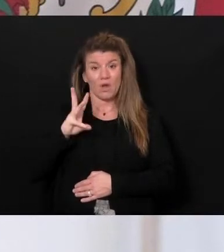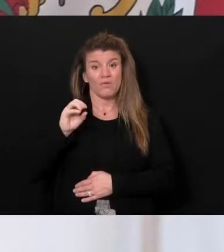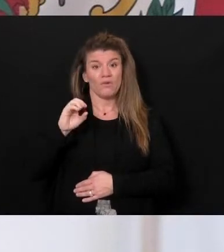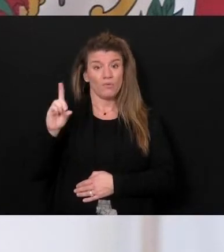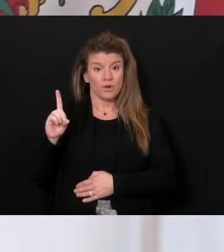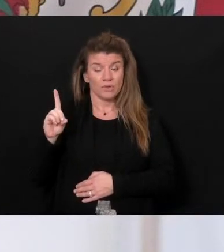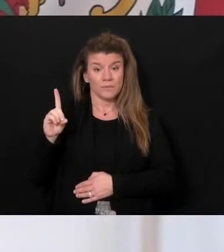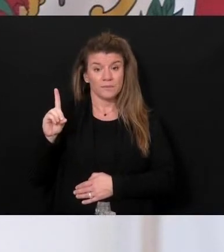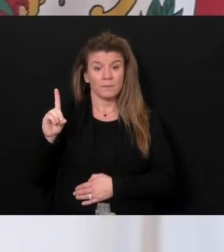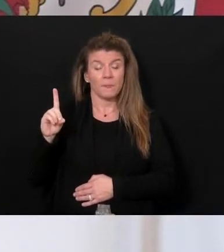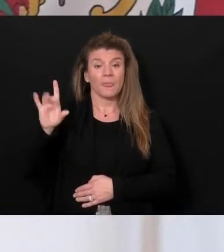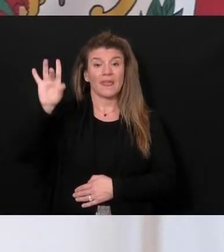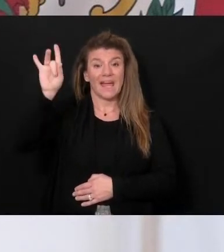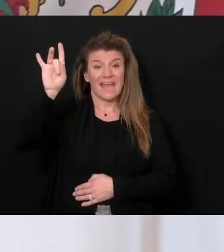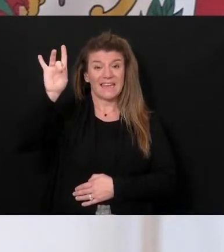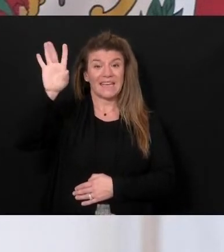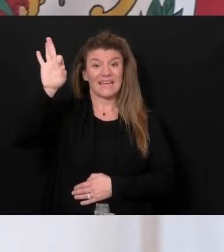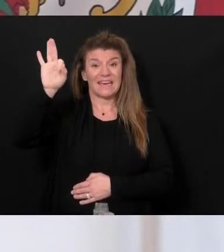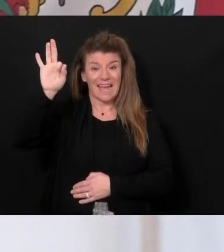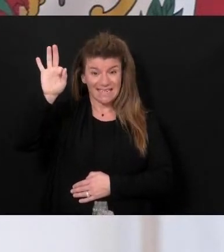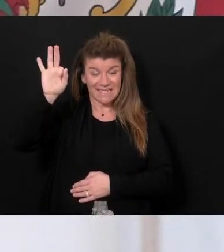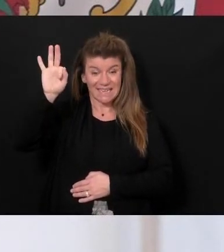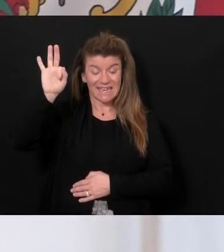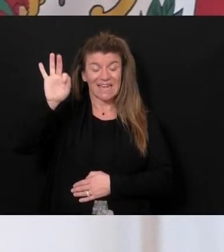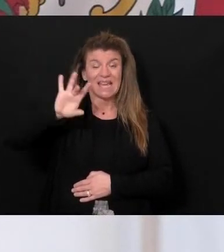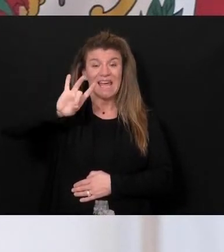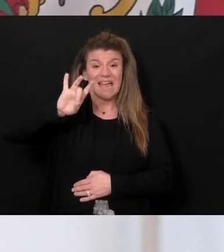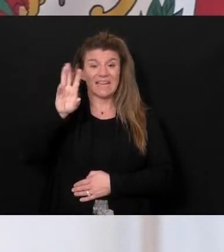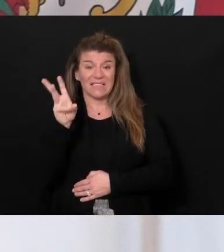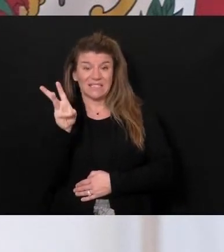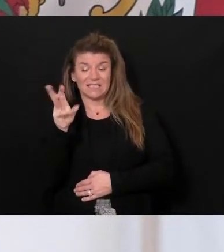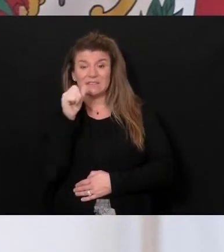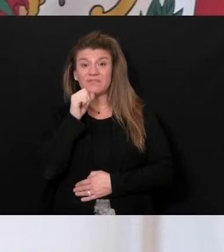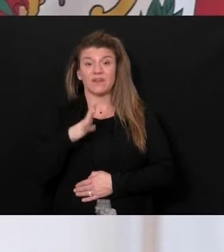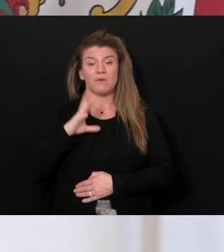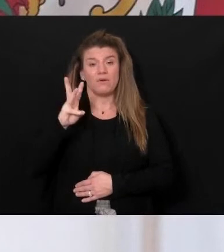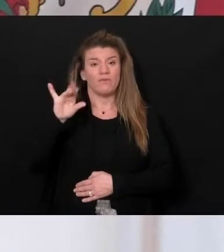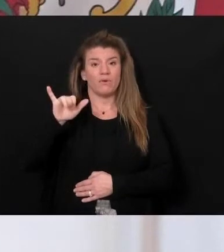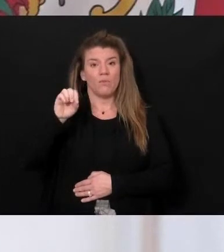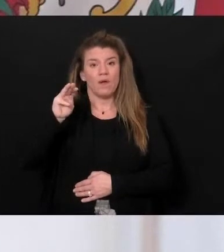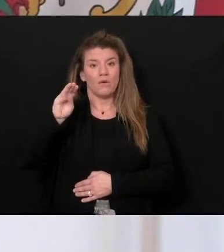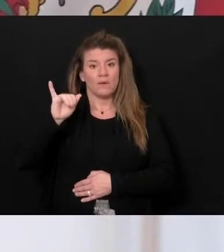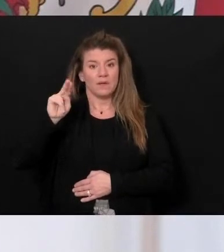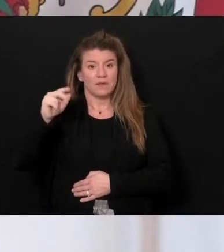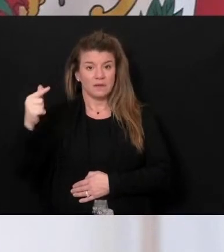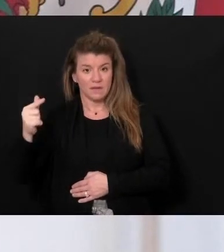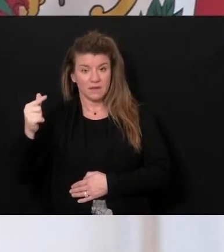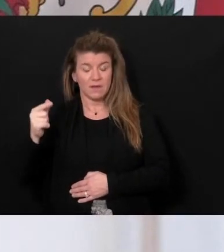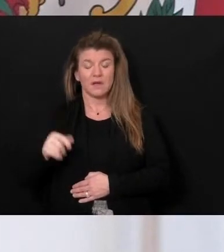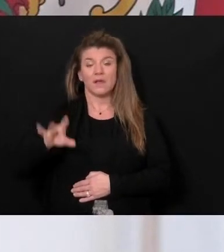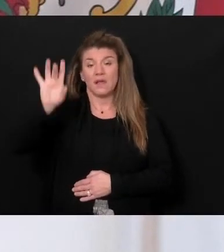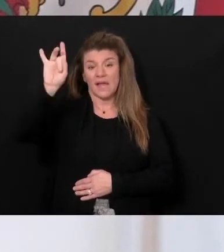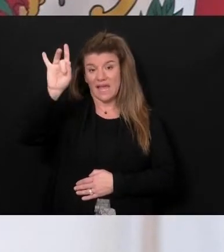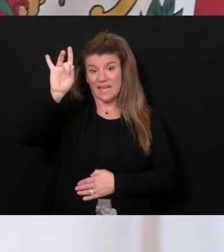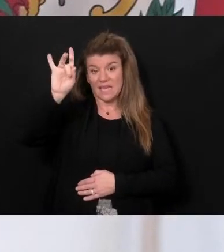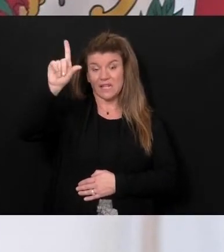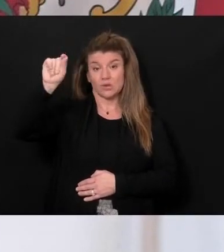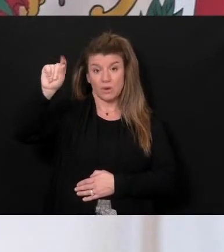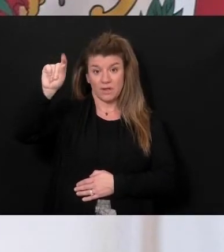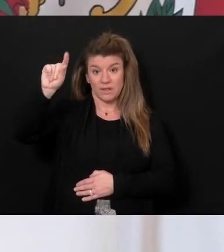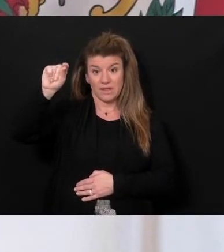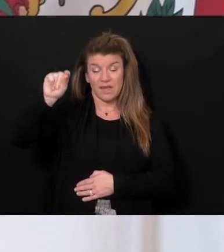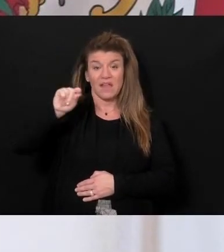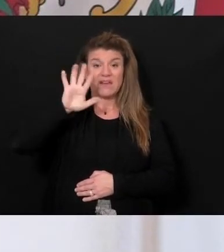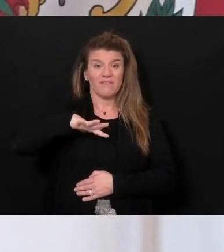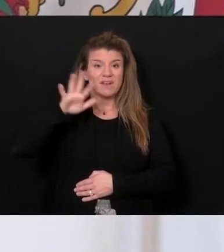County. Our 1,819th death, an 86-year-old female from Wyoming County. Our 1,820th death,